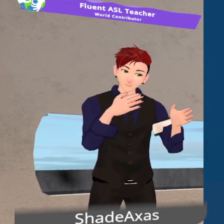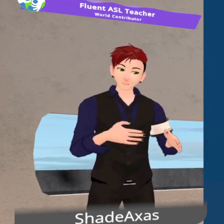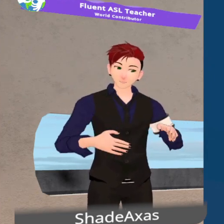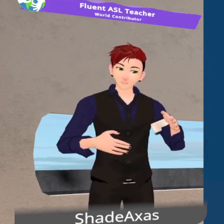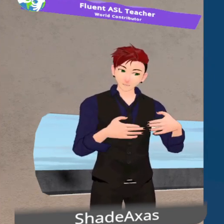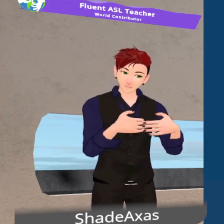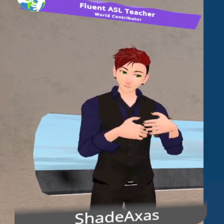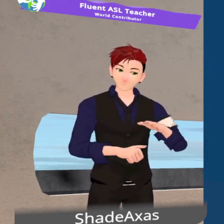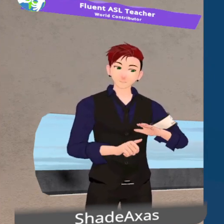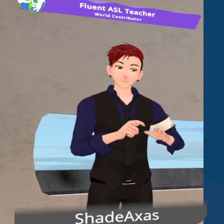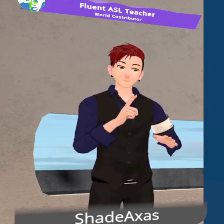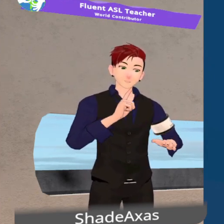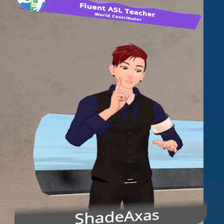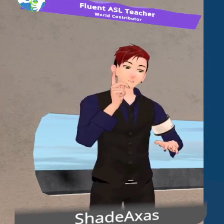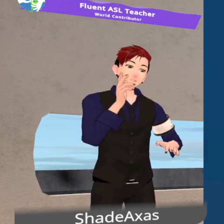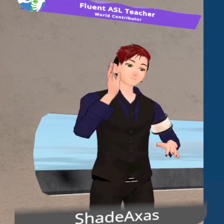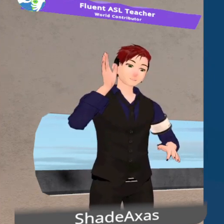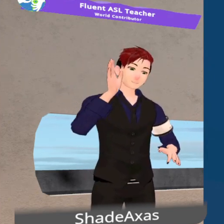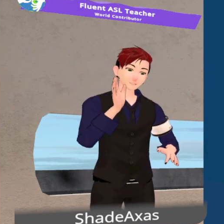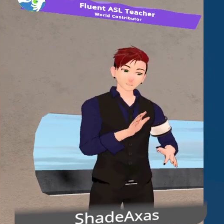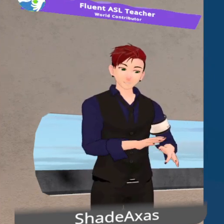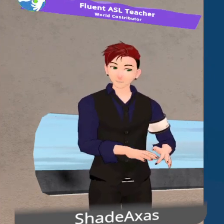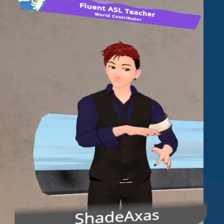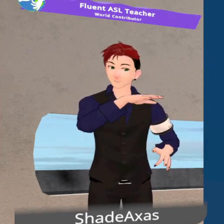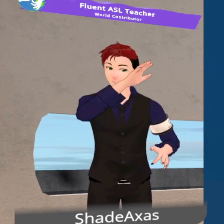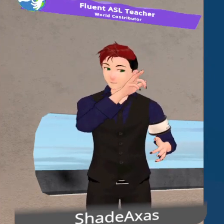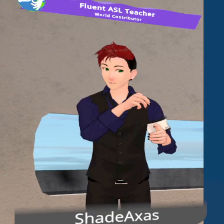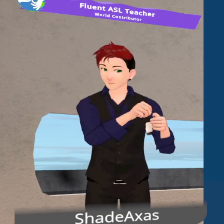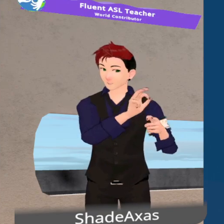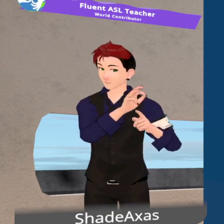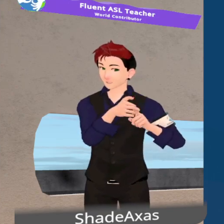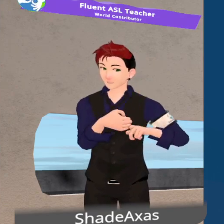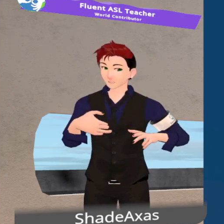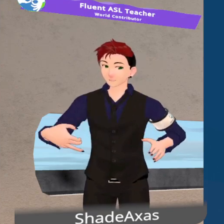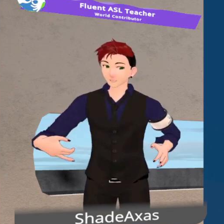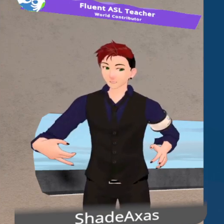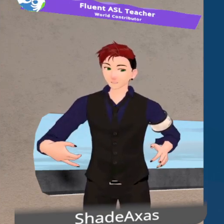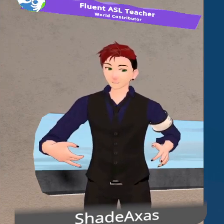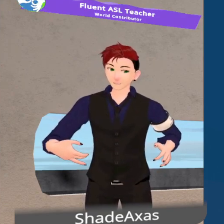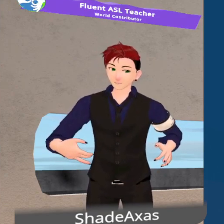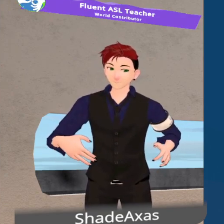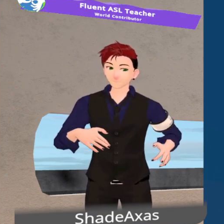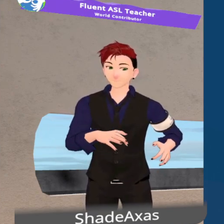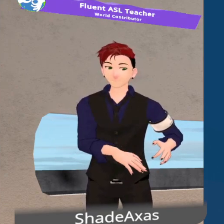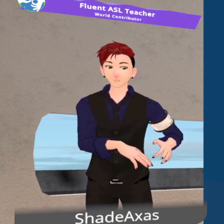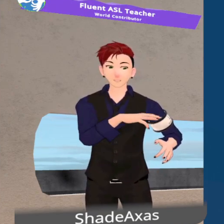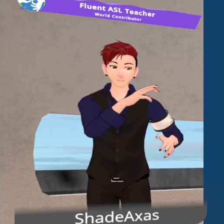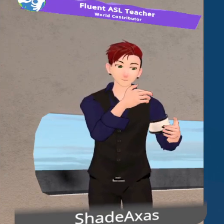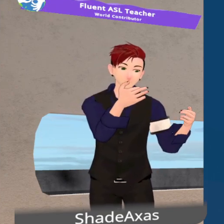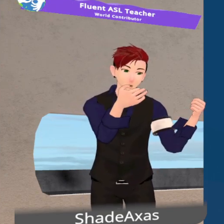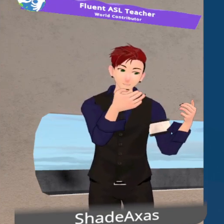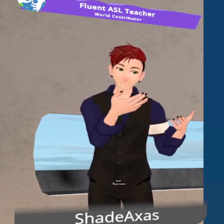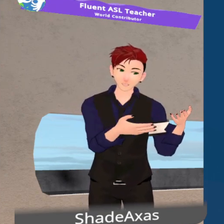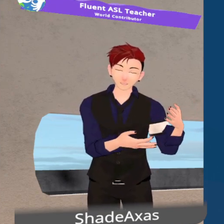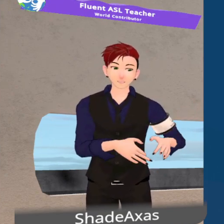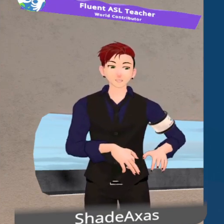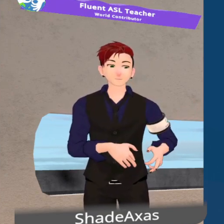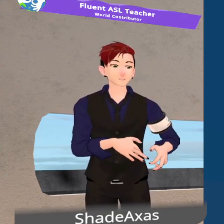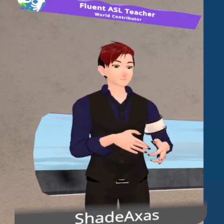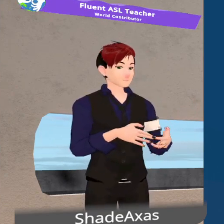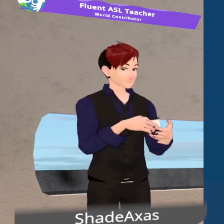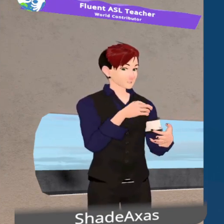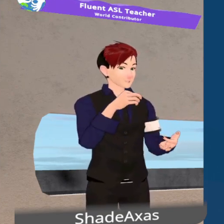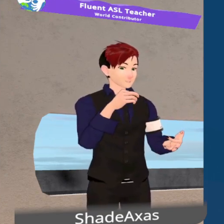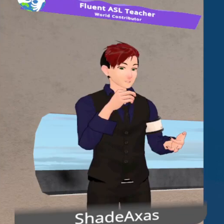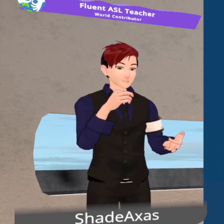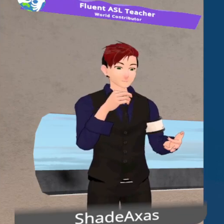is a hearing person who was born with deaf parents, who grew up with that cultural identity, who grew up signing